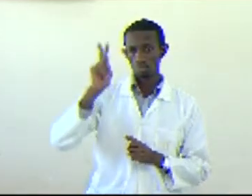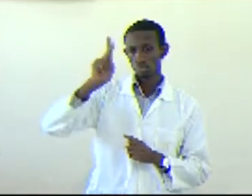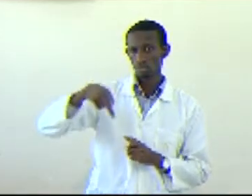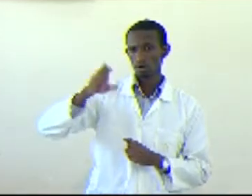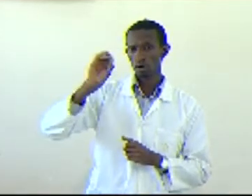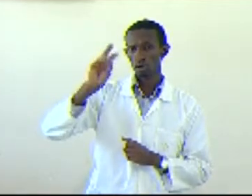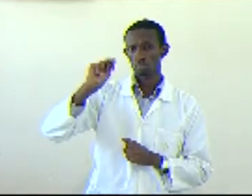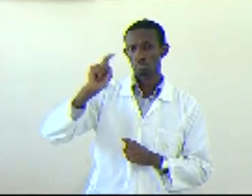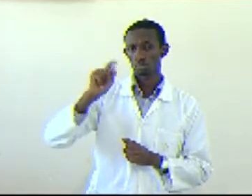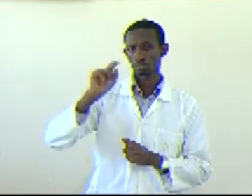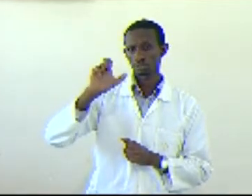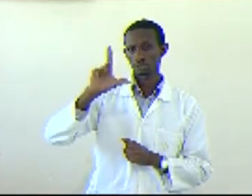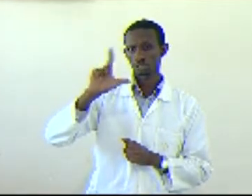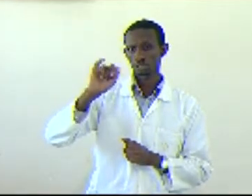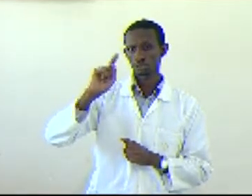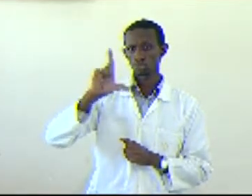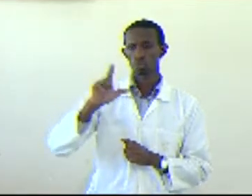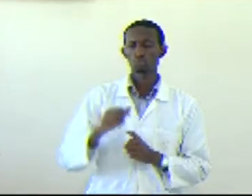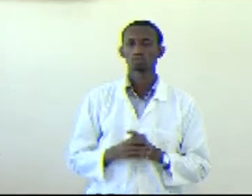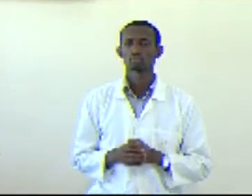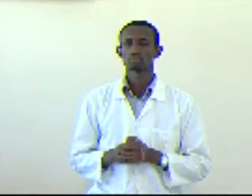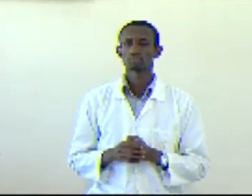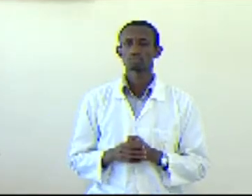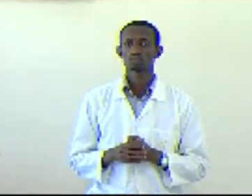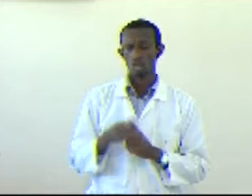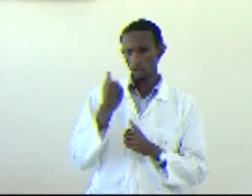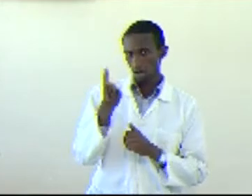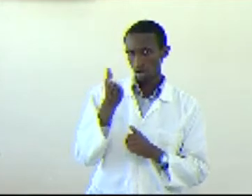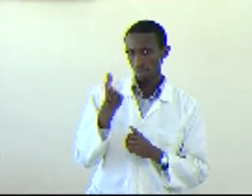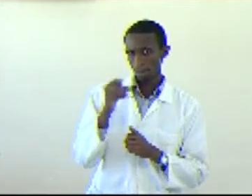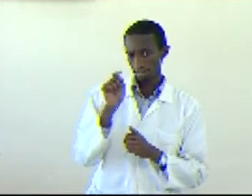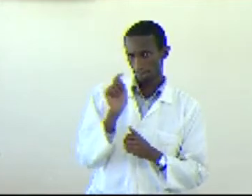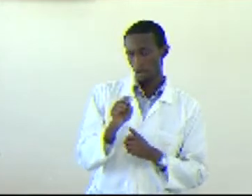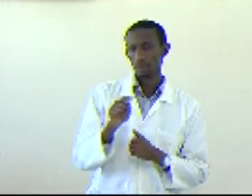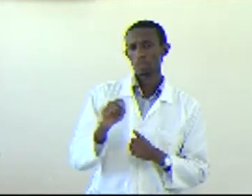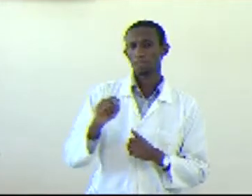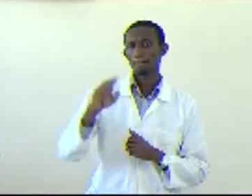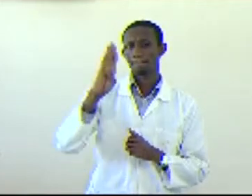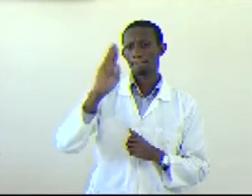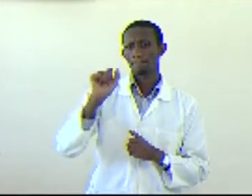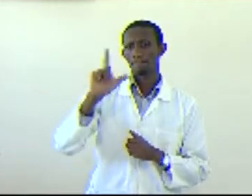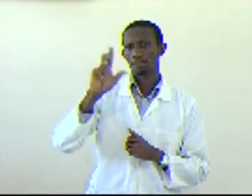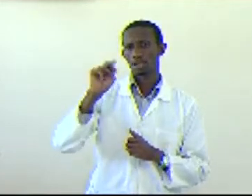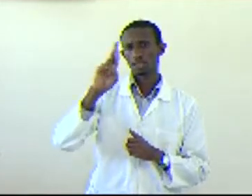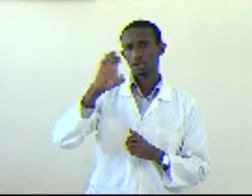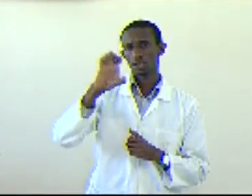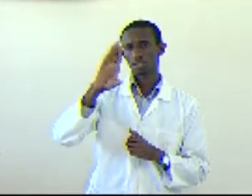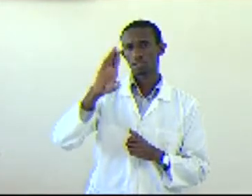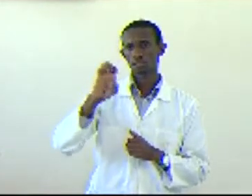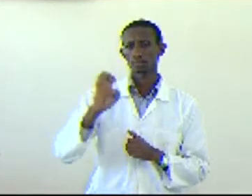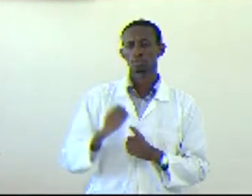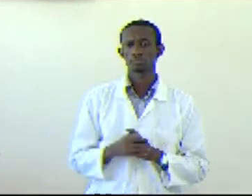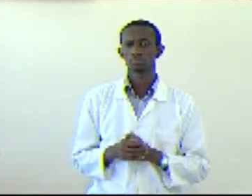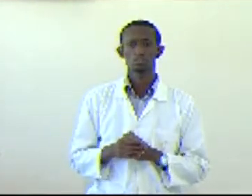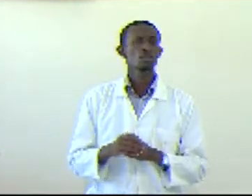K. So this is at a variance point when the switch is open. And when